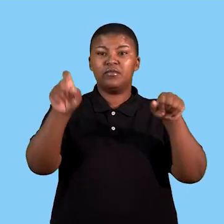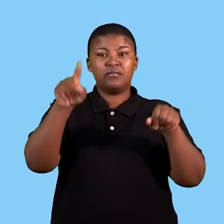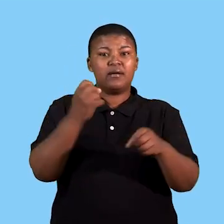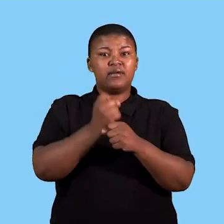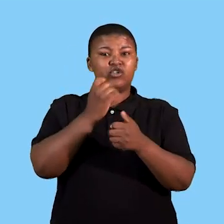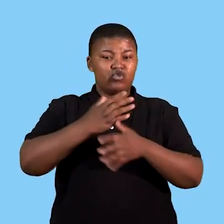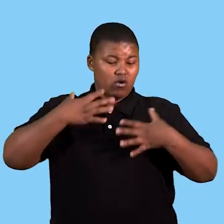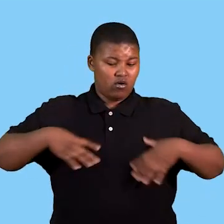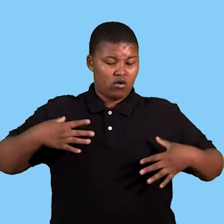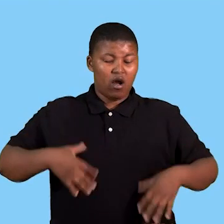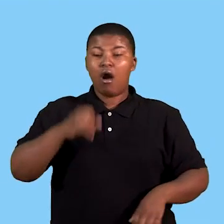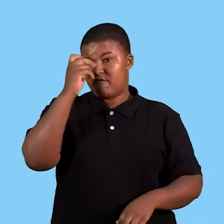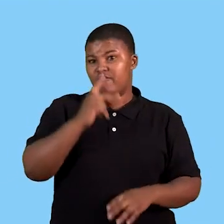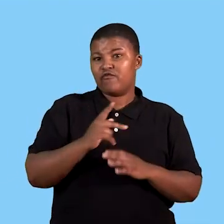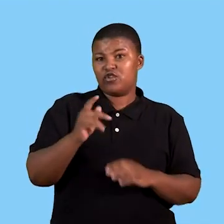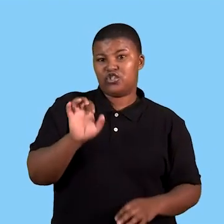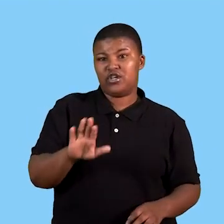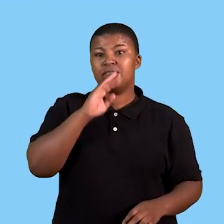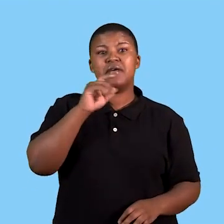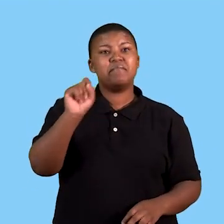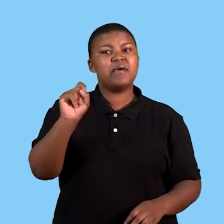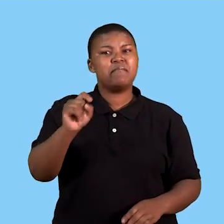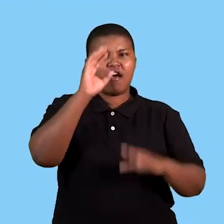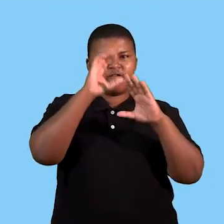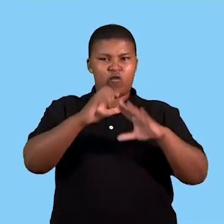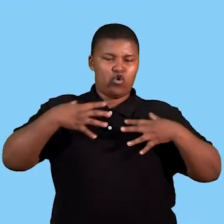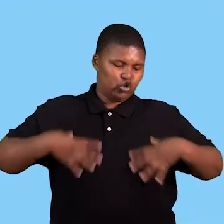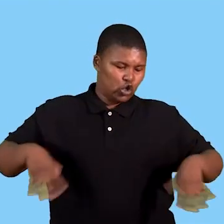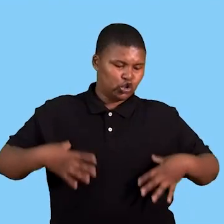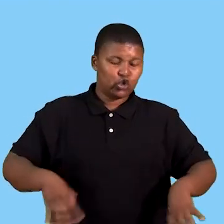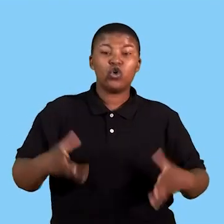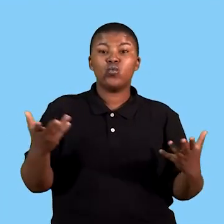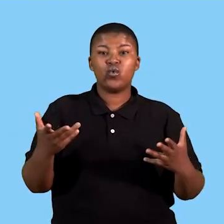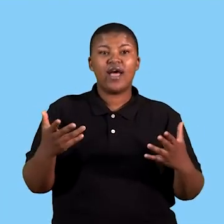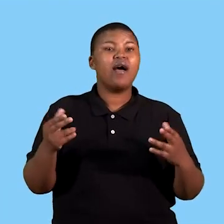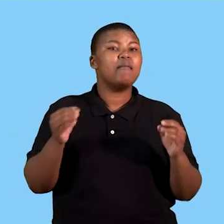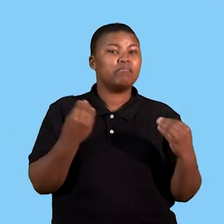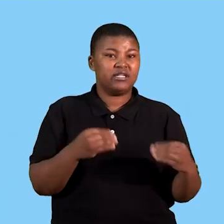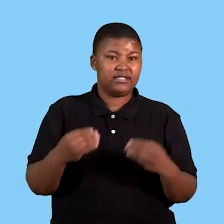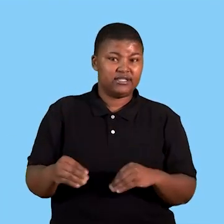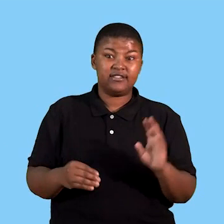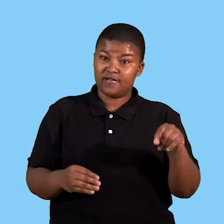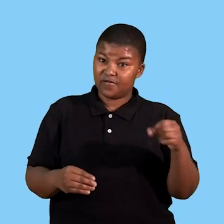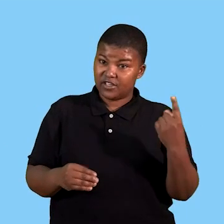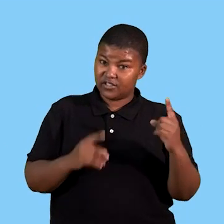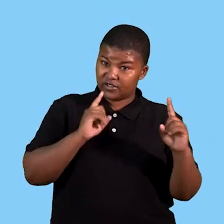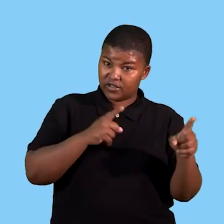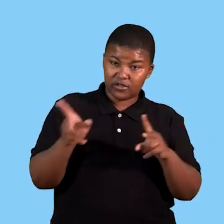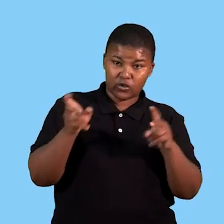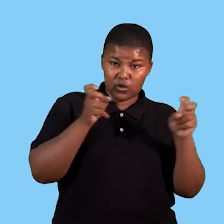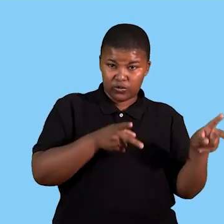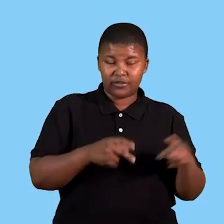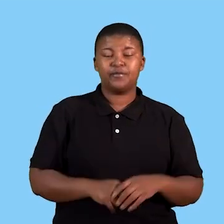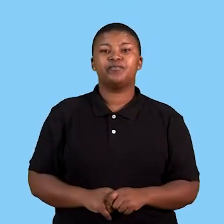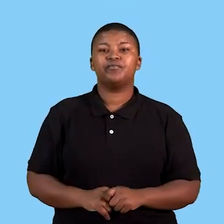formal business wear. That directly speaks to the dress code he wants to have in the business. And that will be our